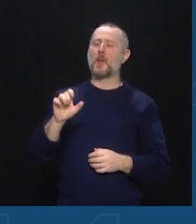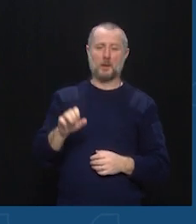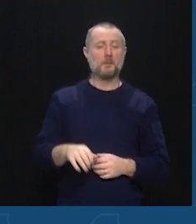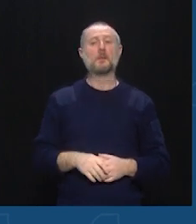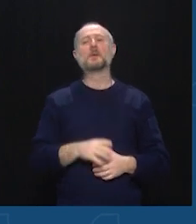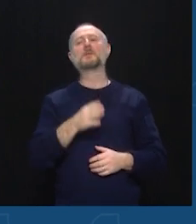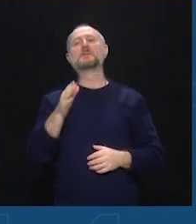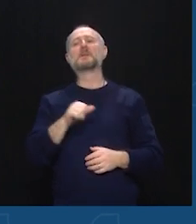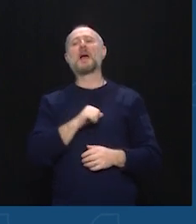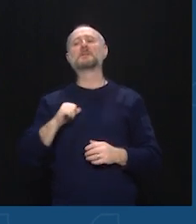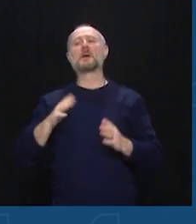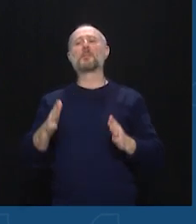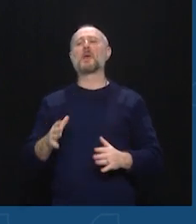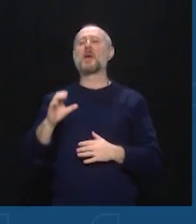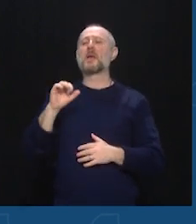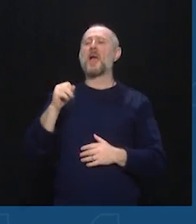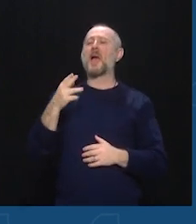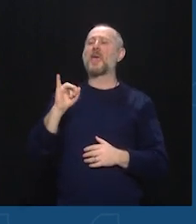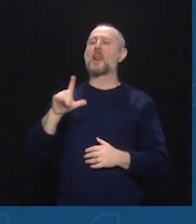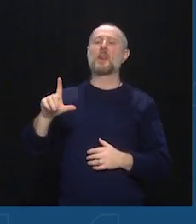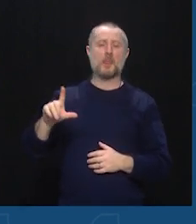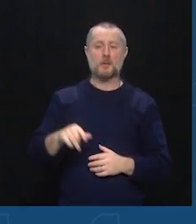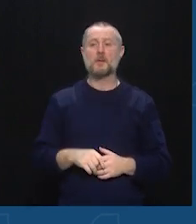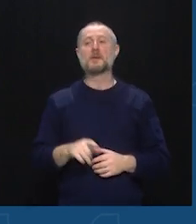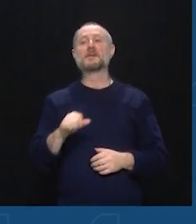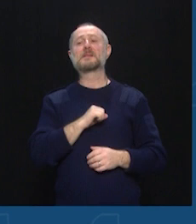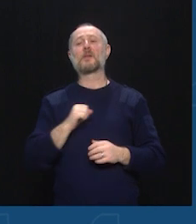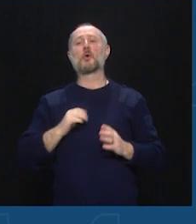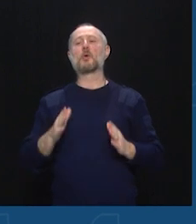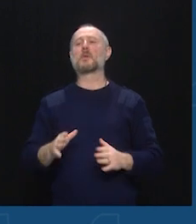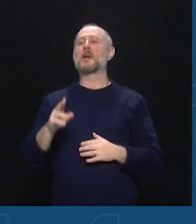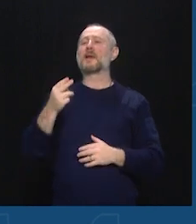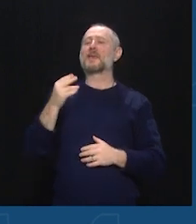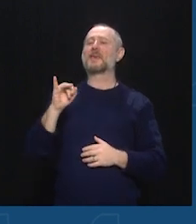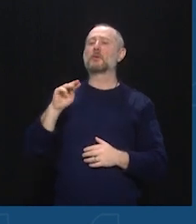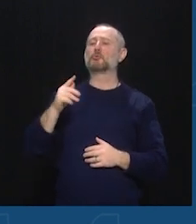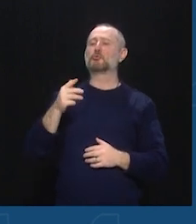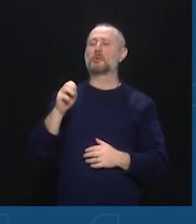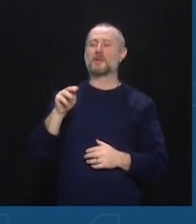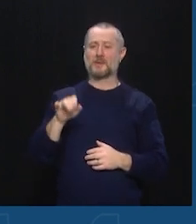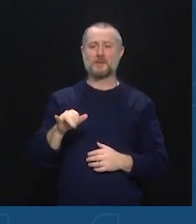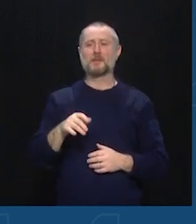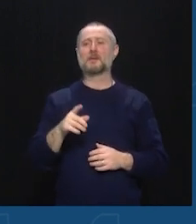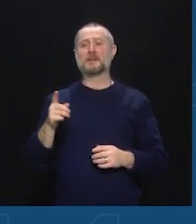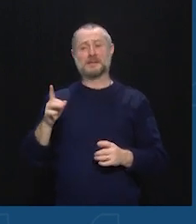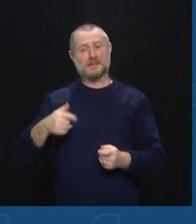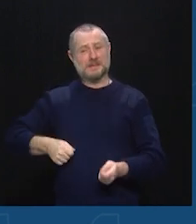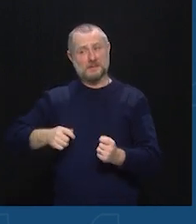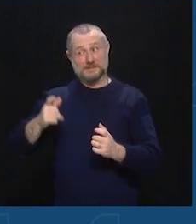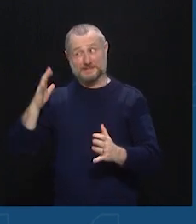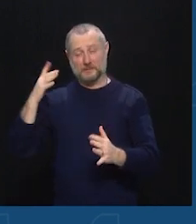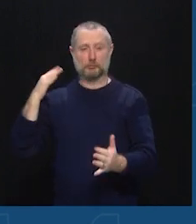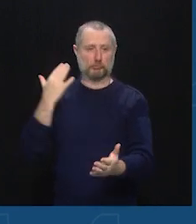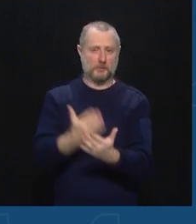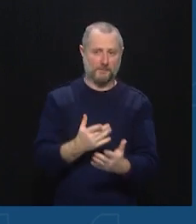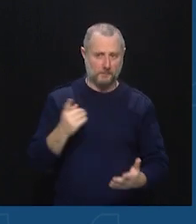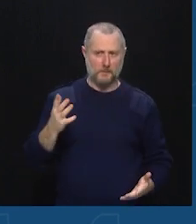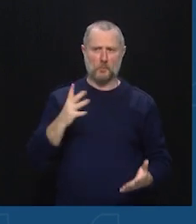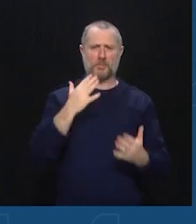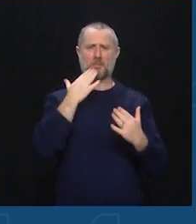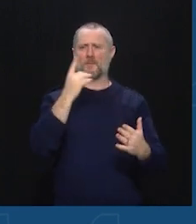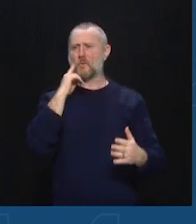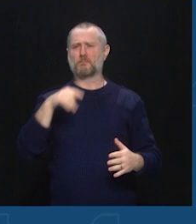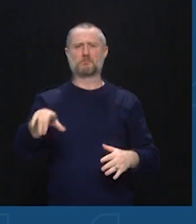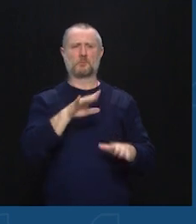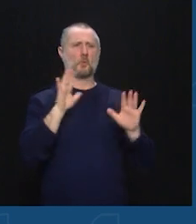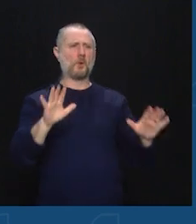Senator Hinchy, who had to dig themselves out to get over here today, but I want to thank them for being amazing partners here as we continue through